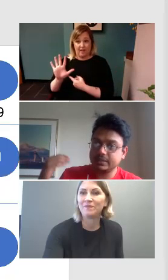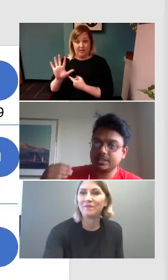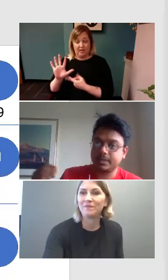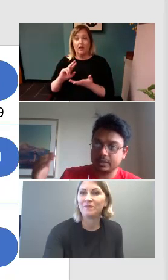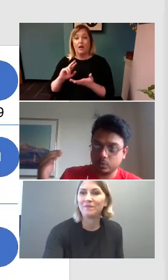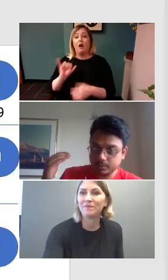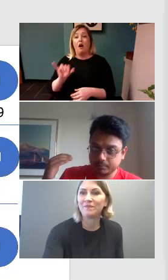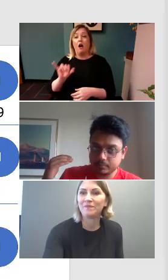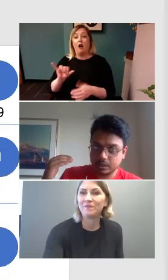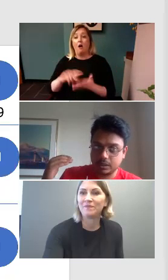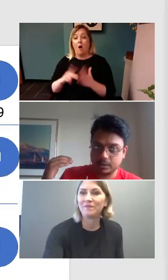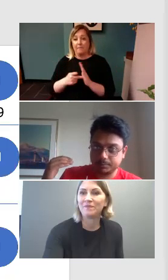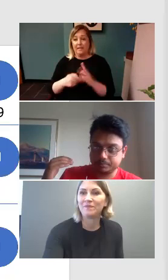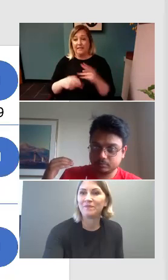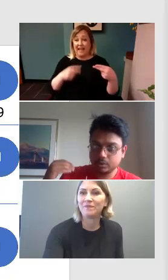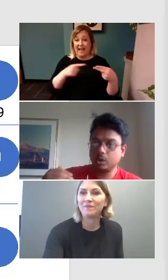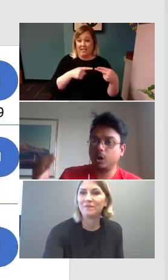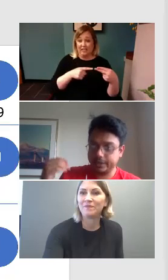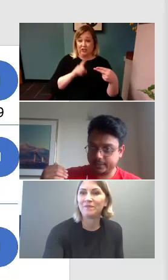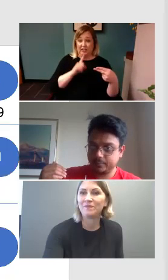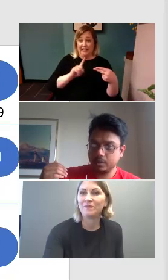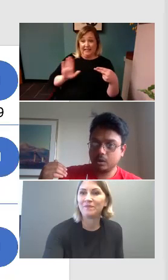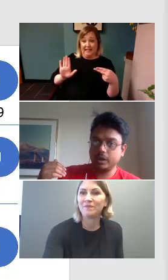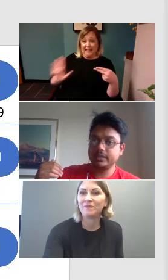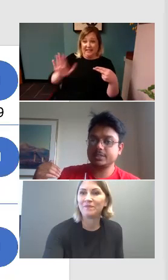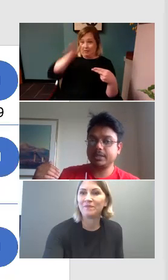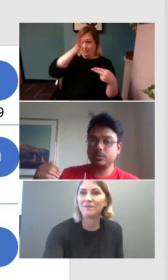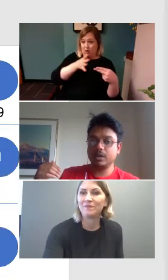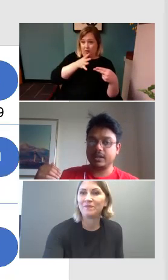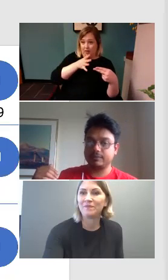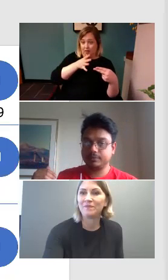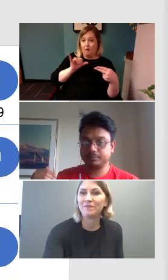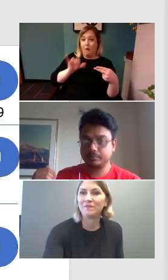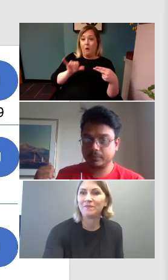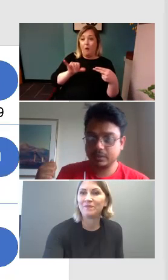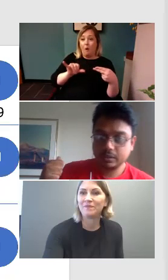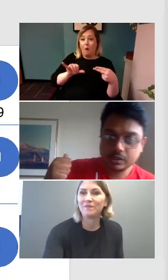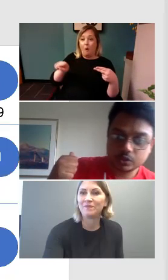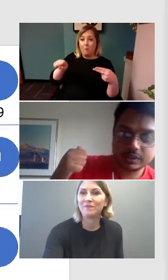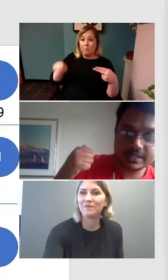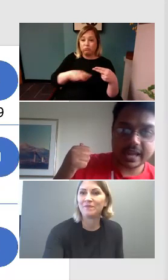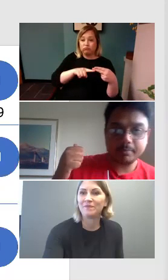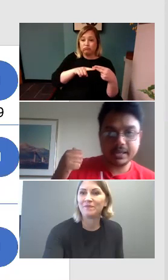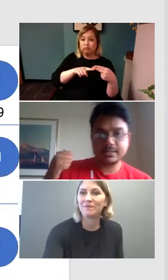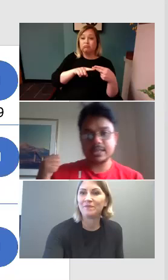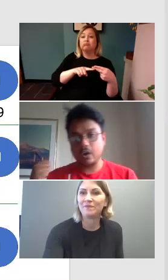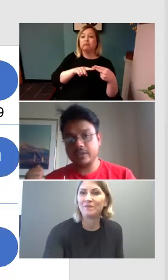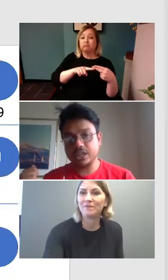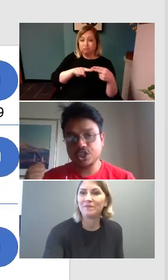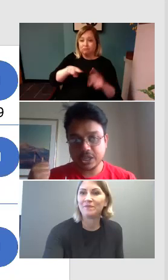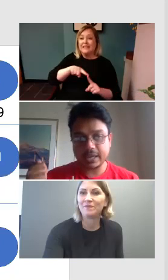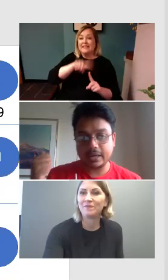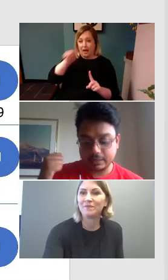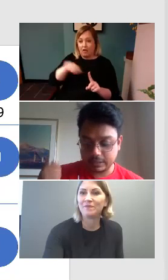cycles in this particular uh, ordering or in this particular graph. So does that make sense